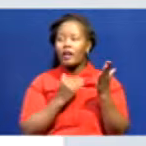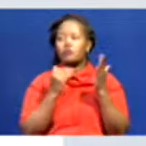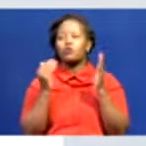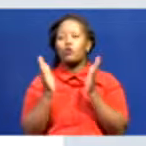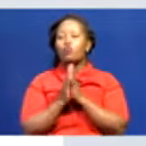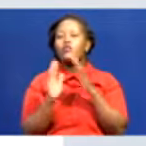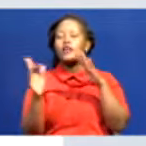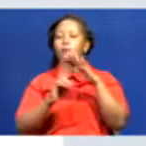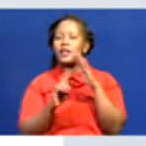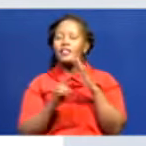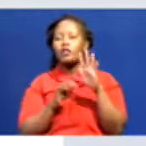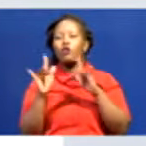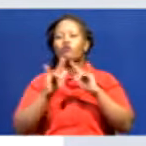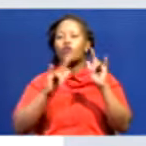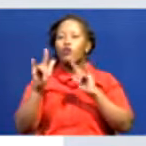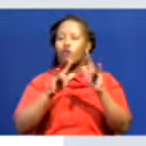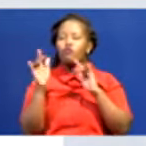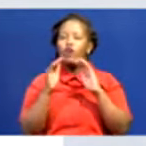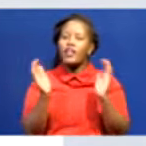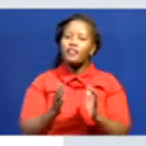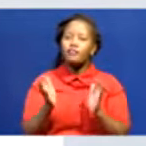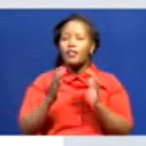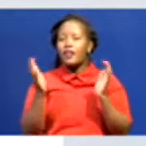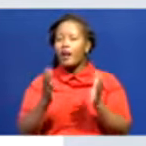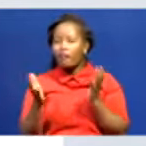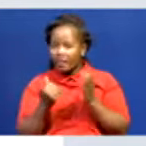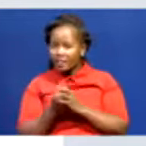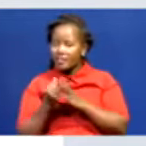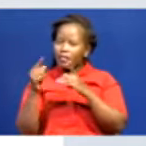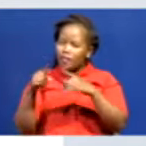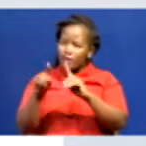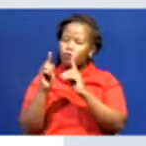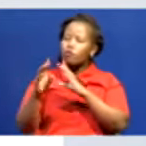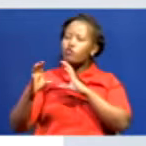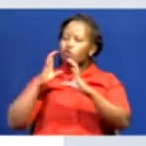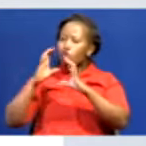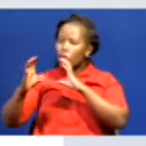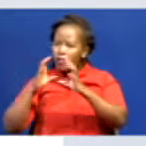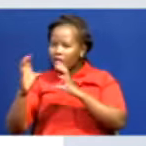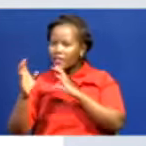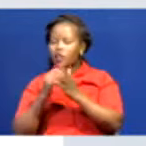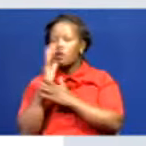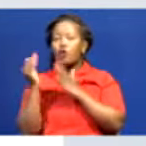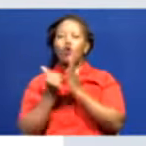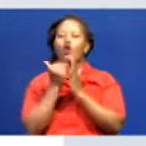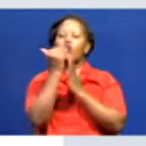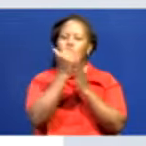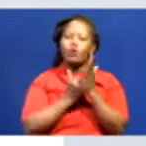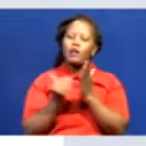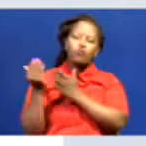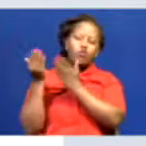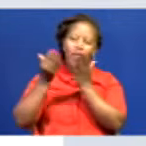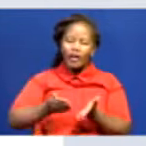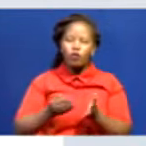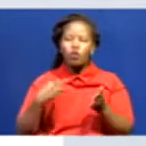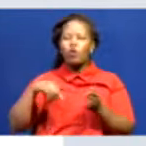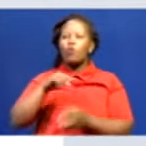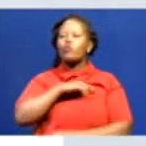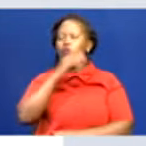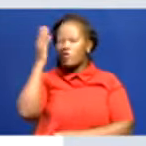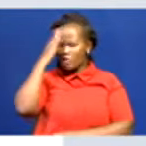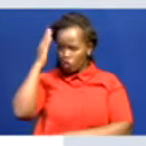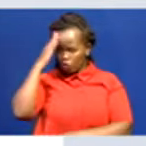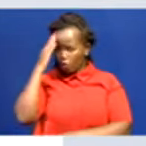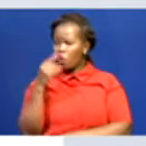of Foreign Affairs. Okay? So they will communicate and they will handle all the protocol, and of course we will know that